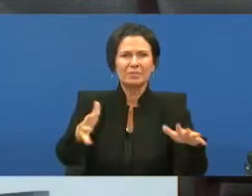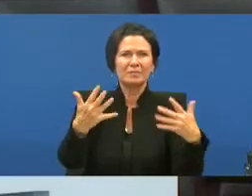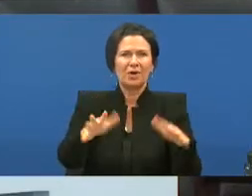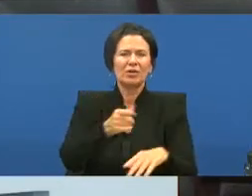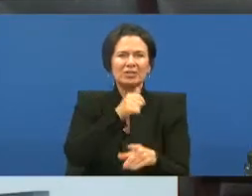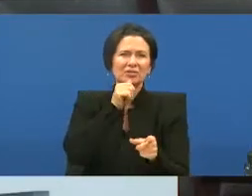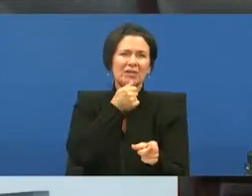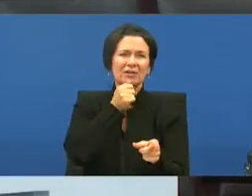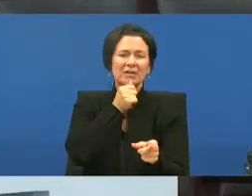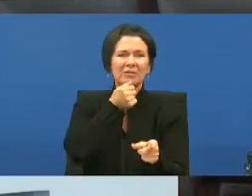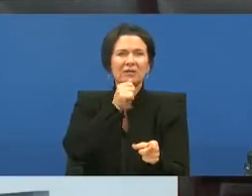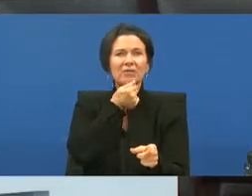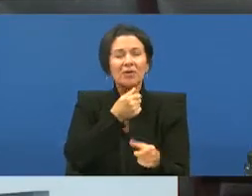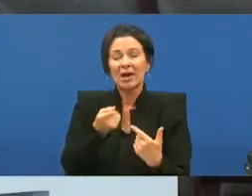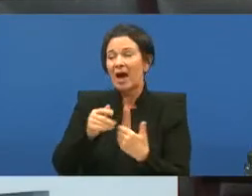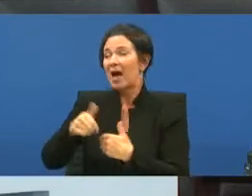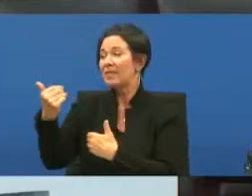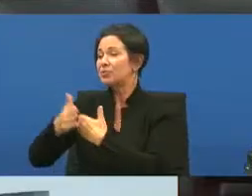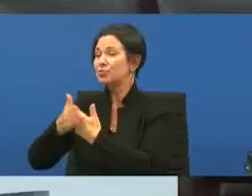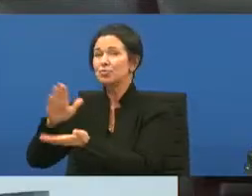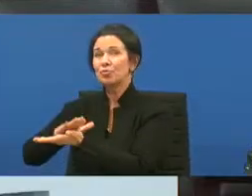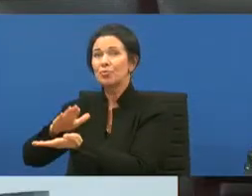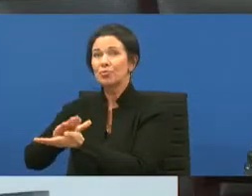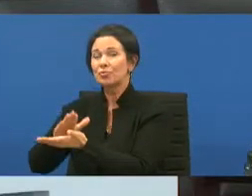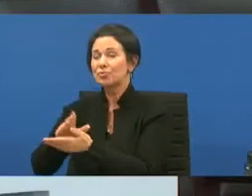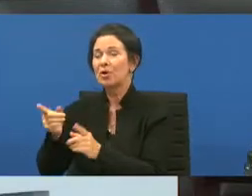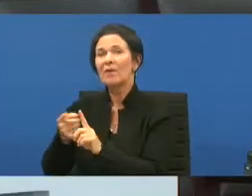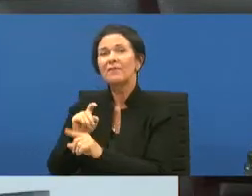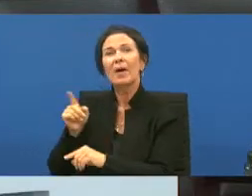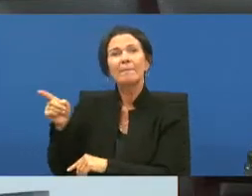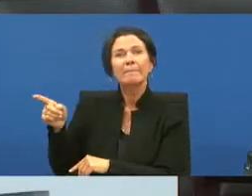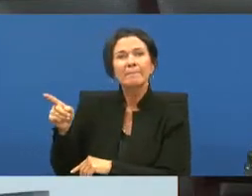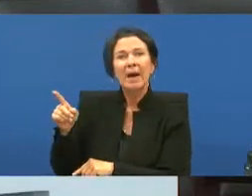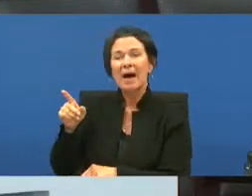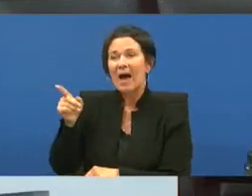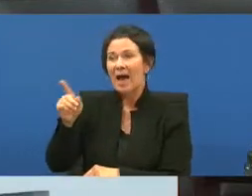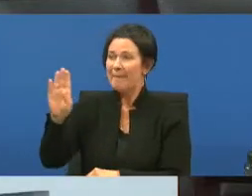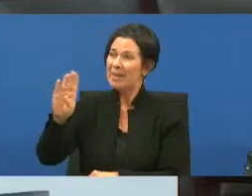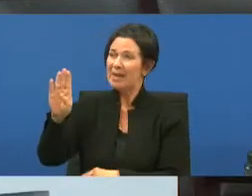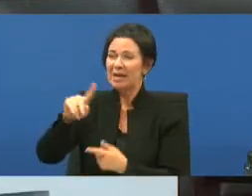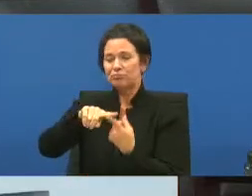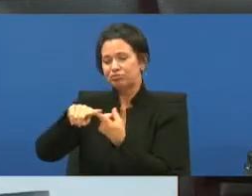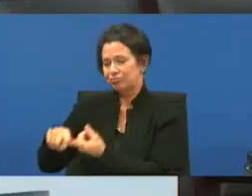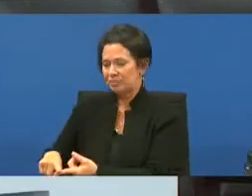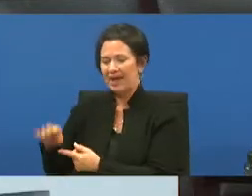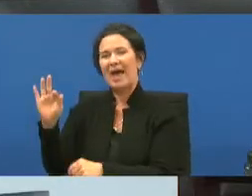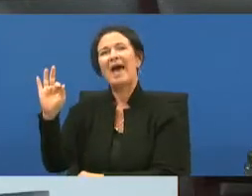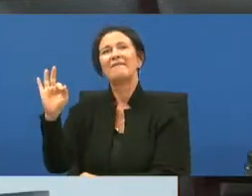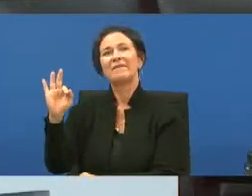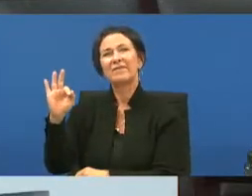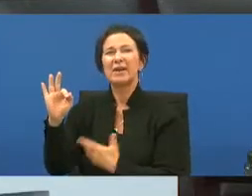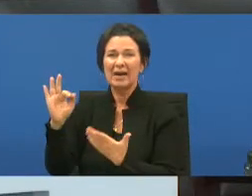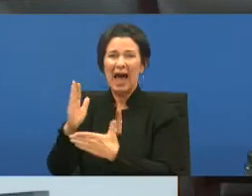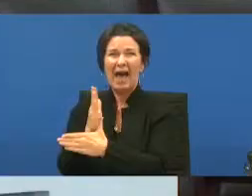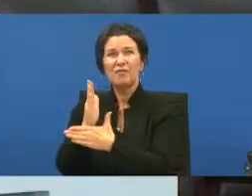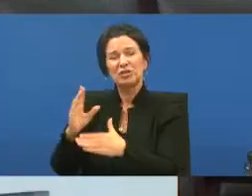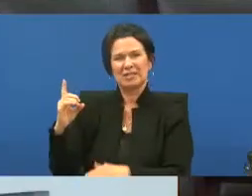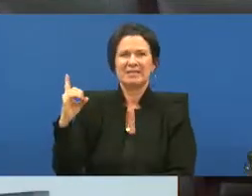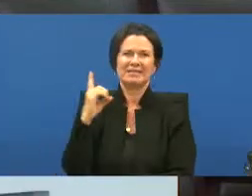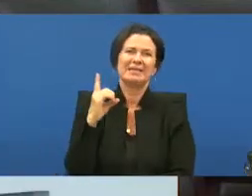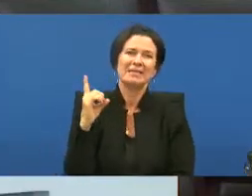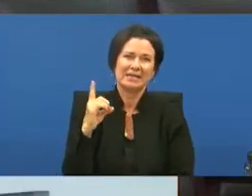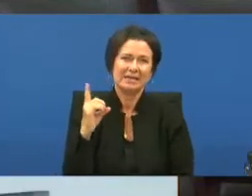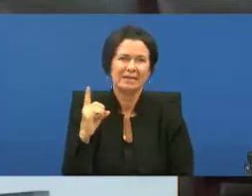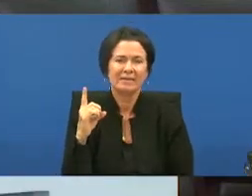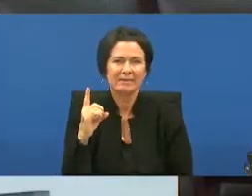card, nearby schools range from a B down to an F, an average rating of a D. With that in mind, we have to